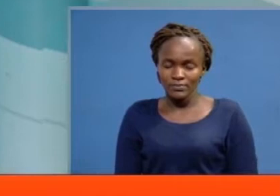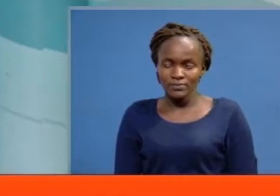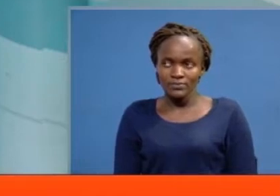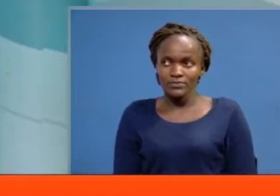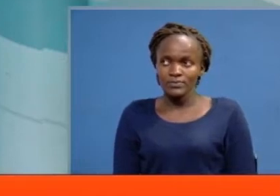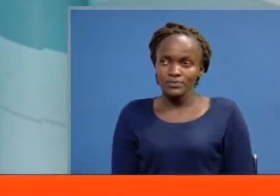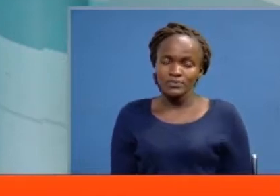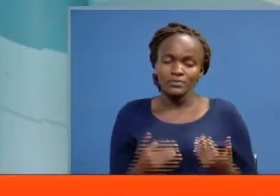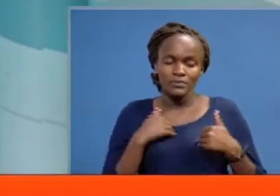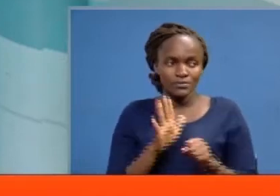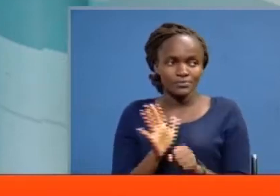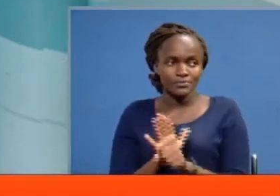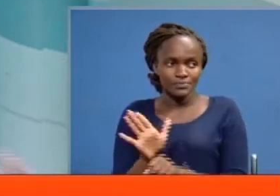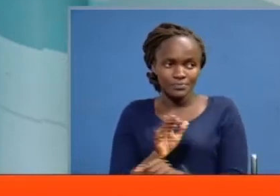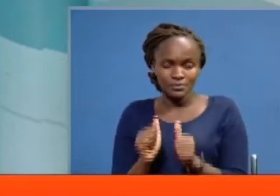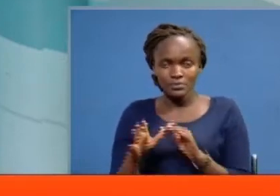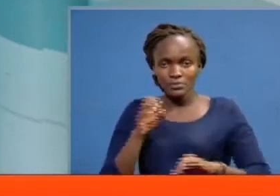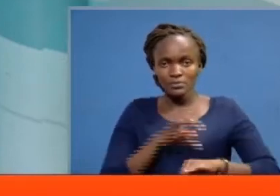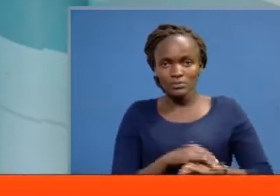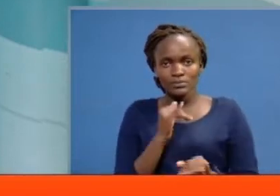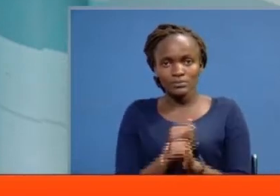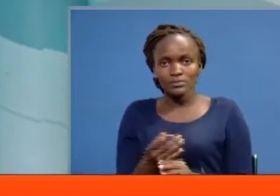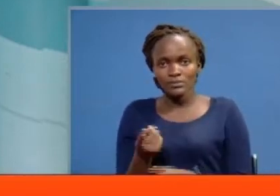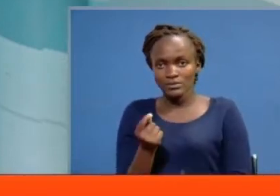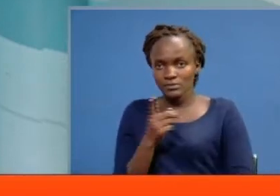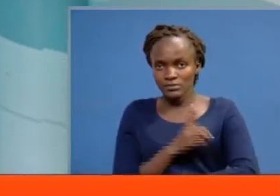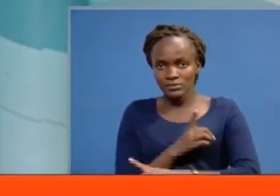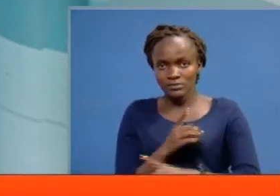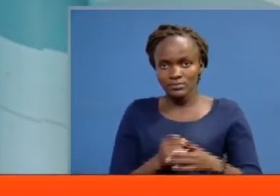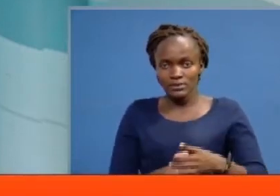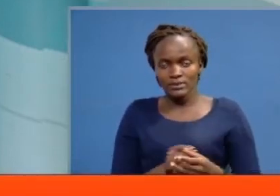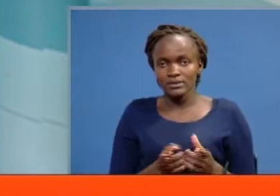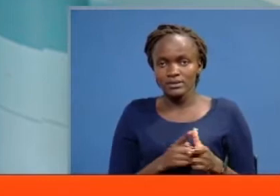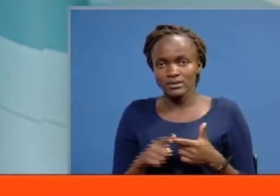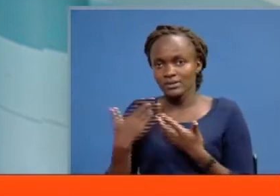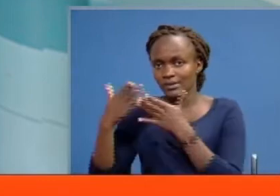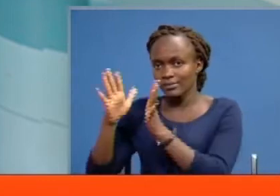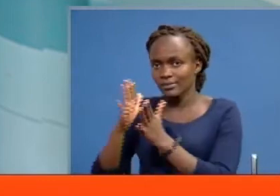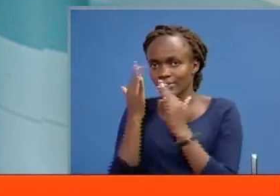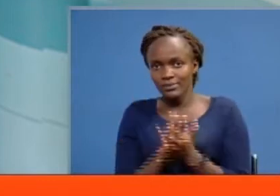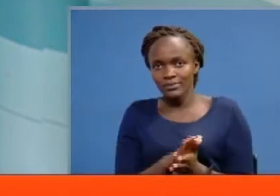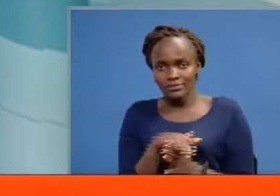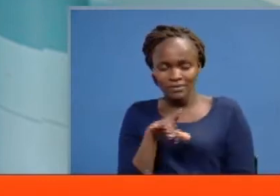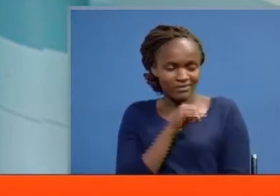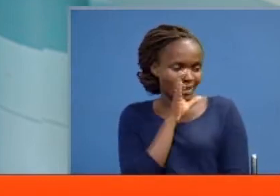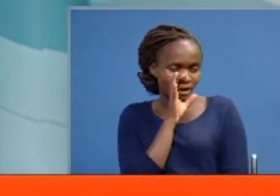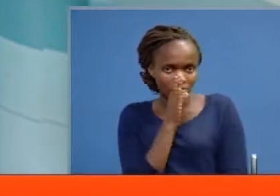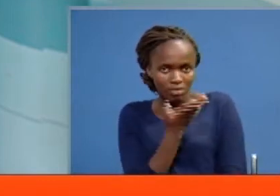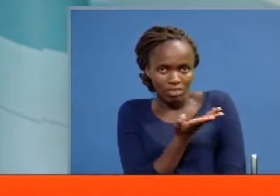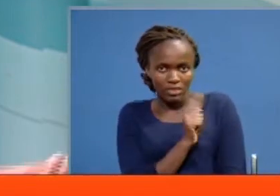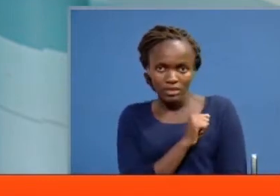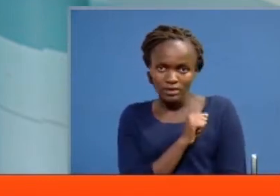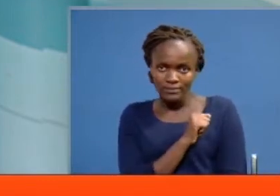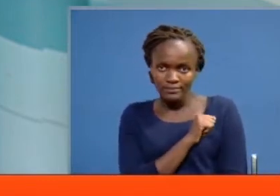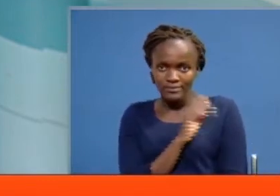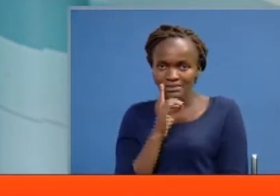Yeah, there's a lot of that where you get a job, a few months, you're out because maybe you're found gossiping or you said things you're